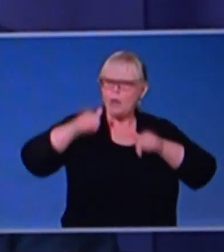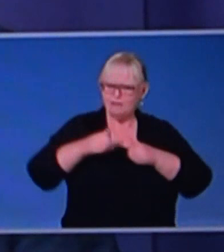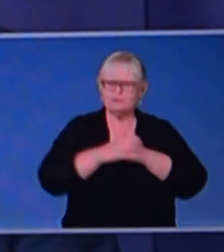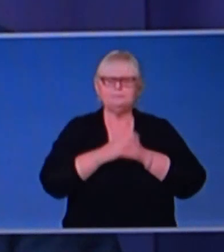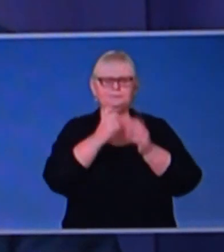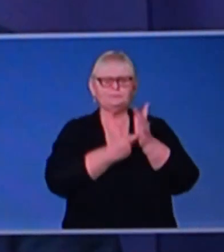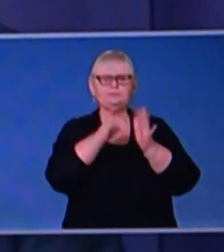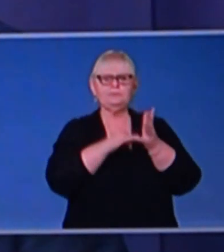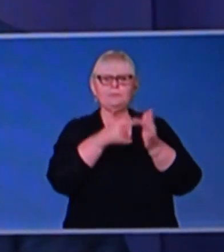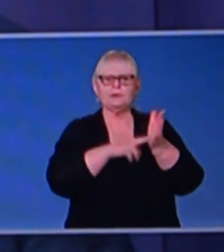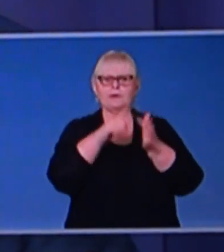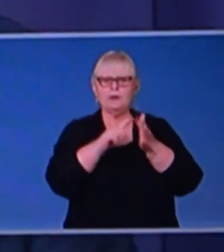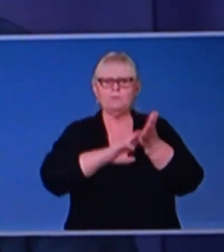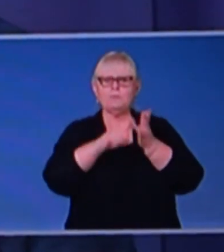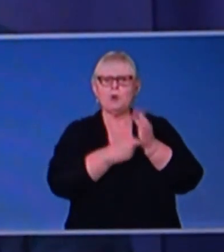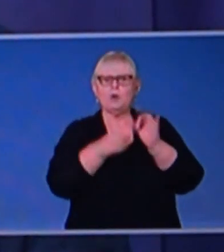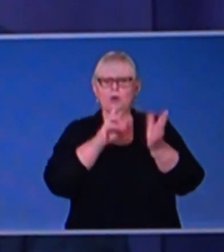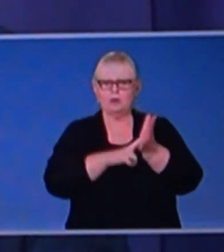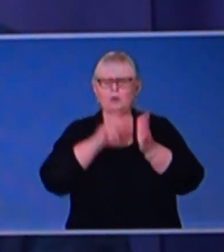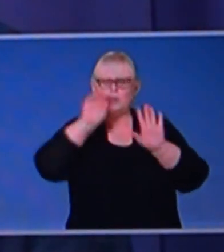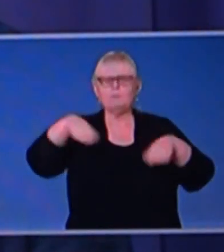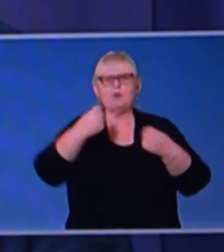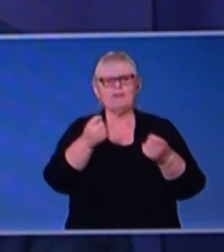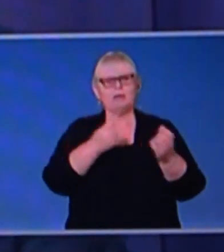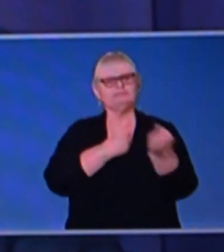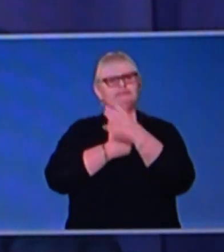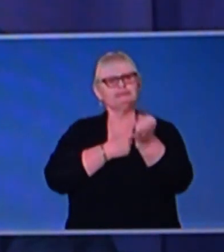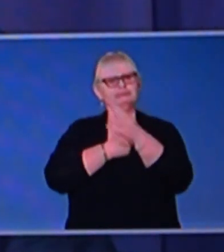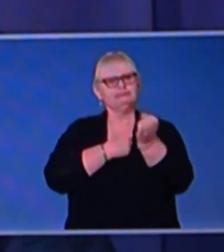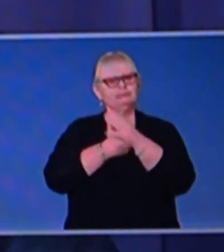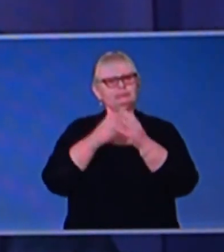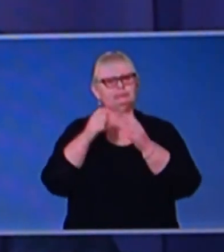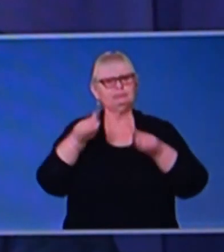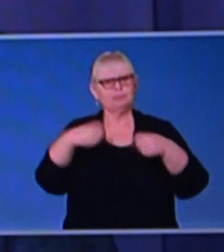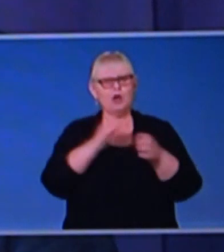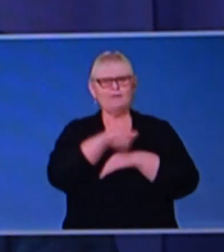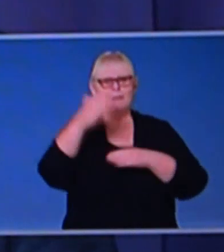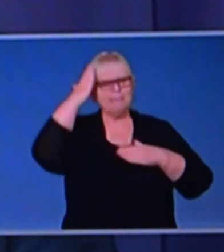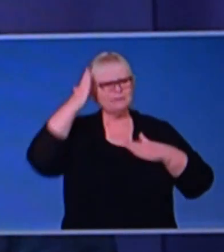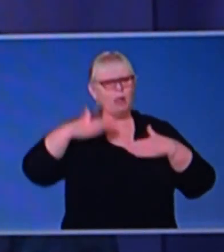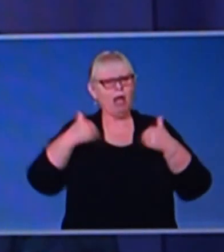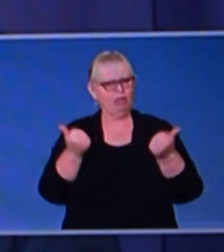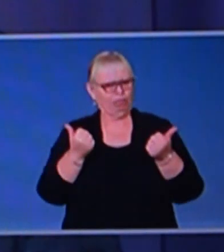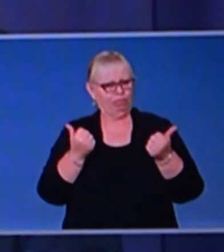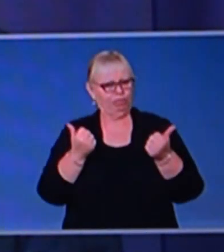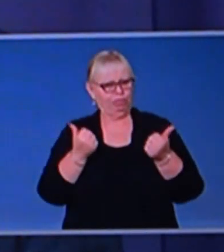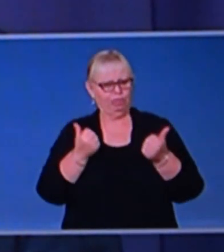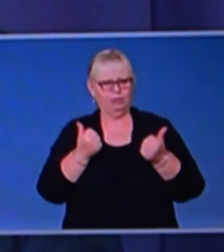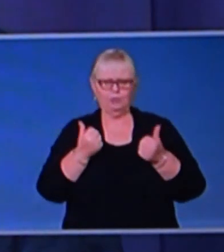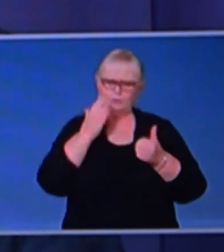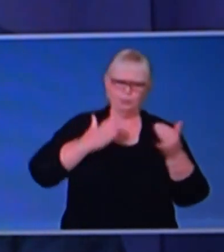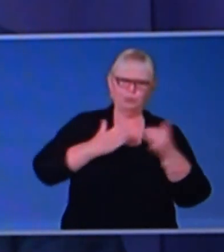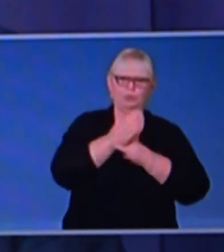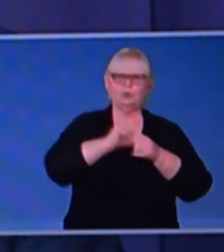Morgan is joining me here today and will provide you with a presentation on issues relating to mental health as we go through the COVID-19